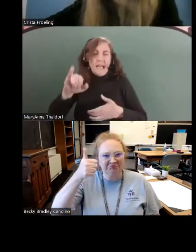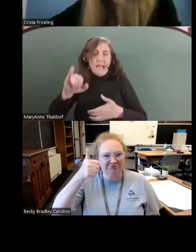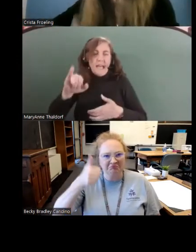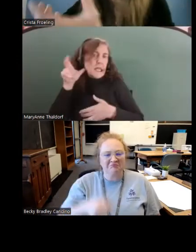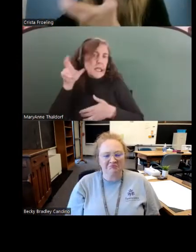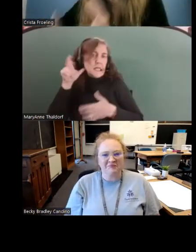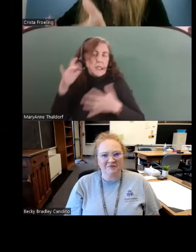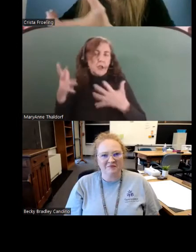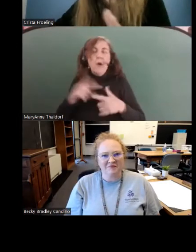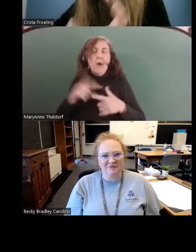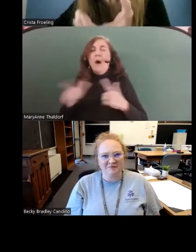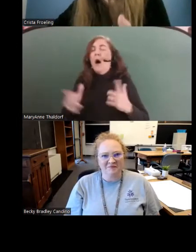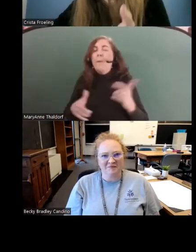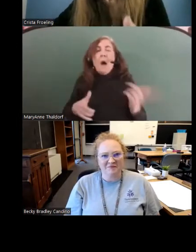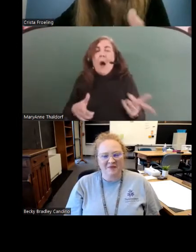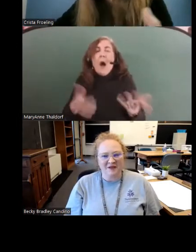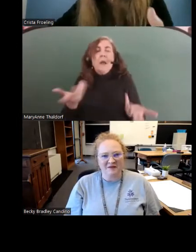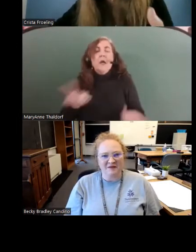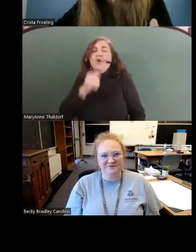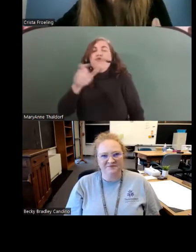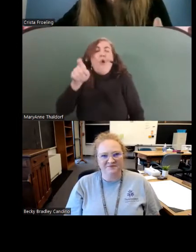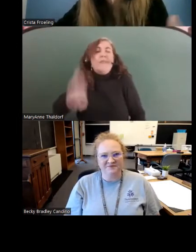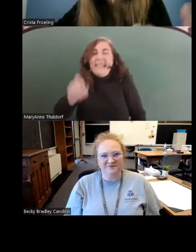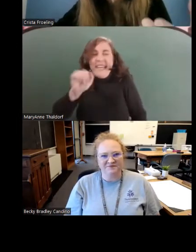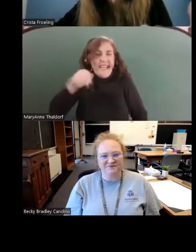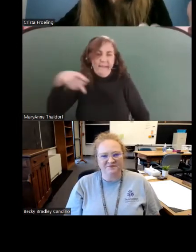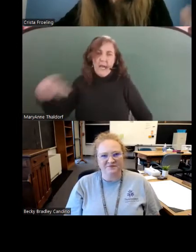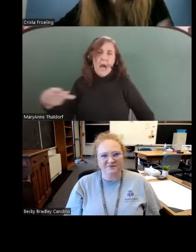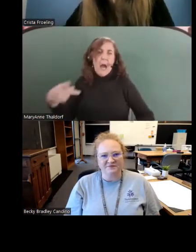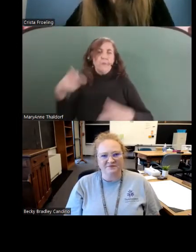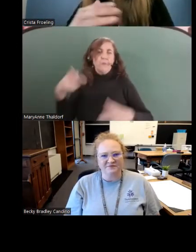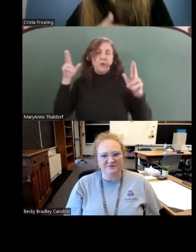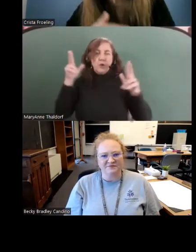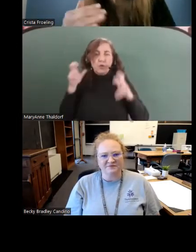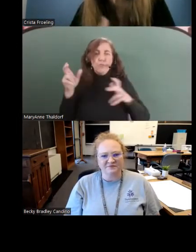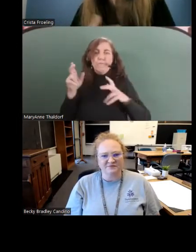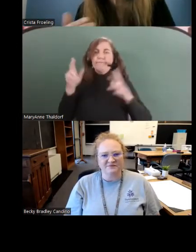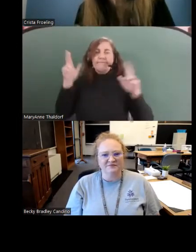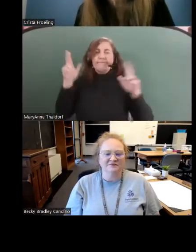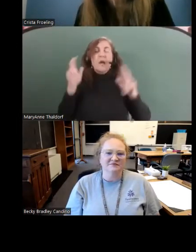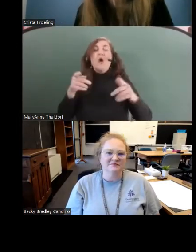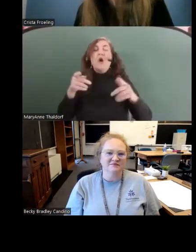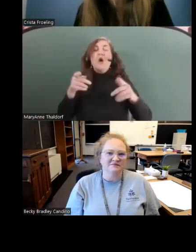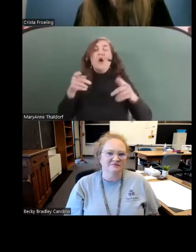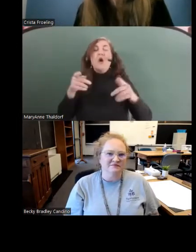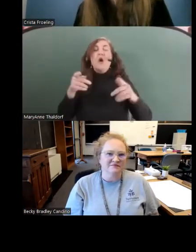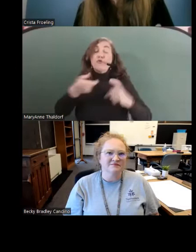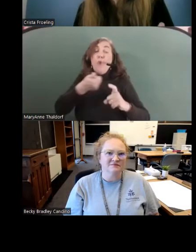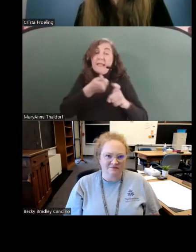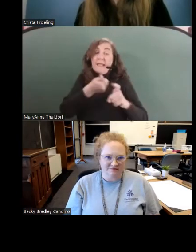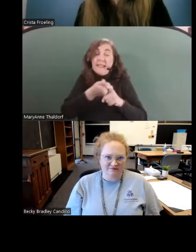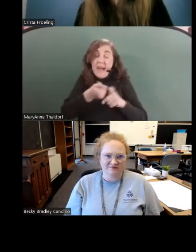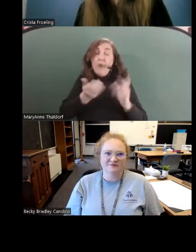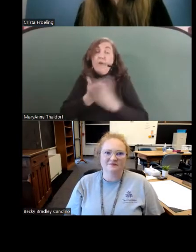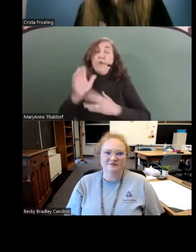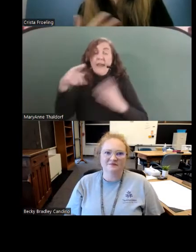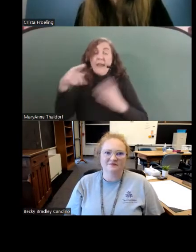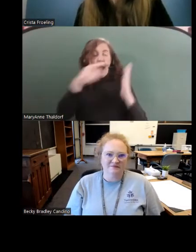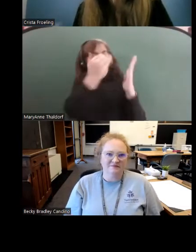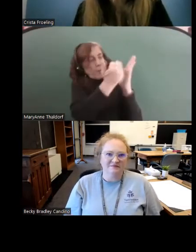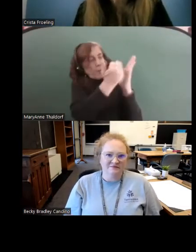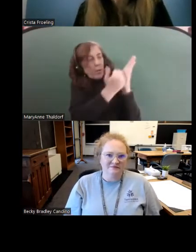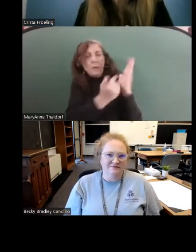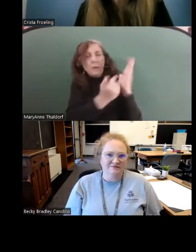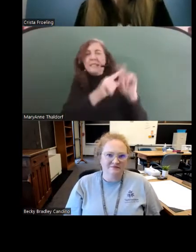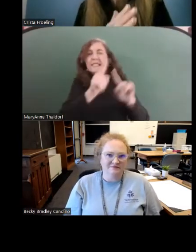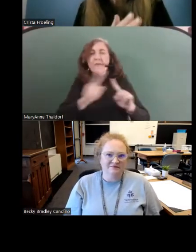yeah, an app, with the apps, they're so cool because you can control the device itself. You can make it